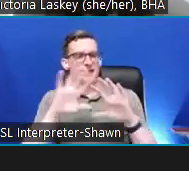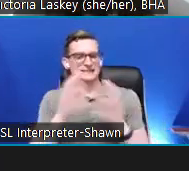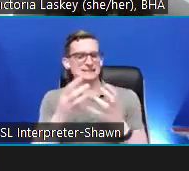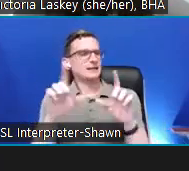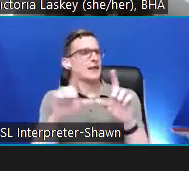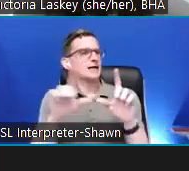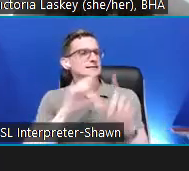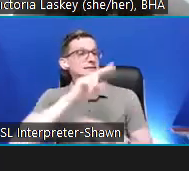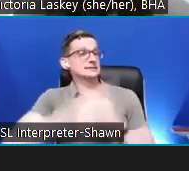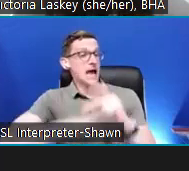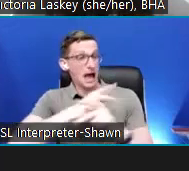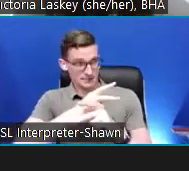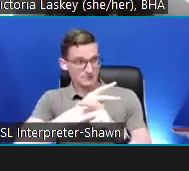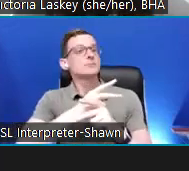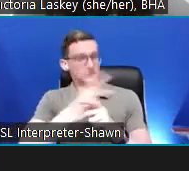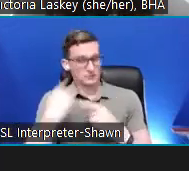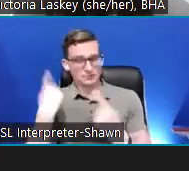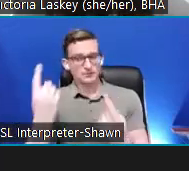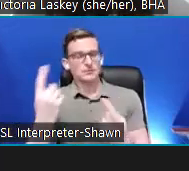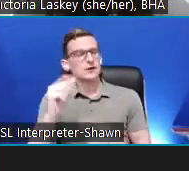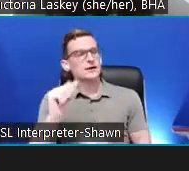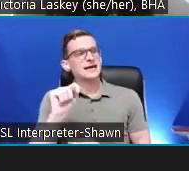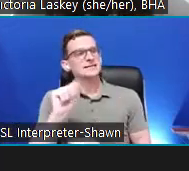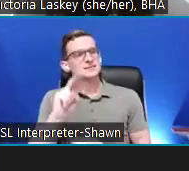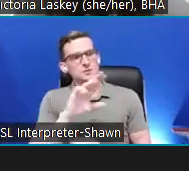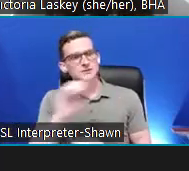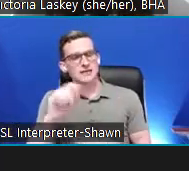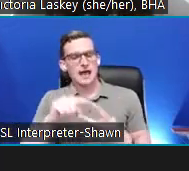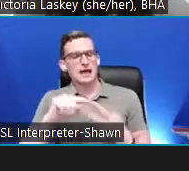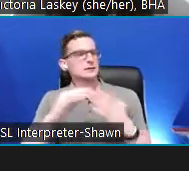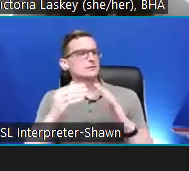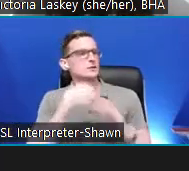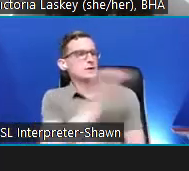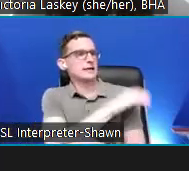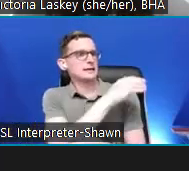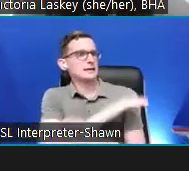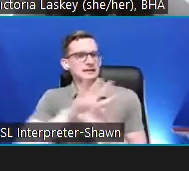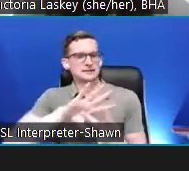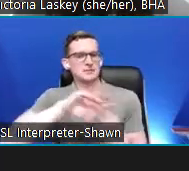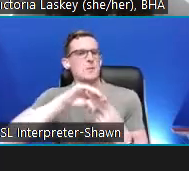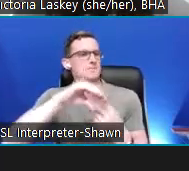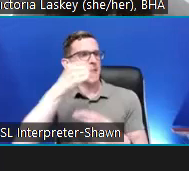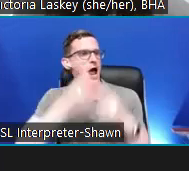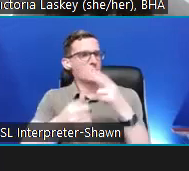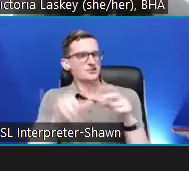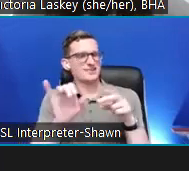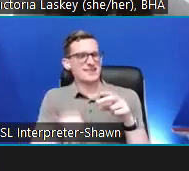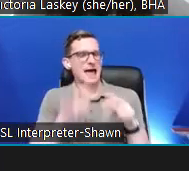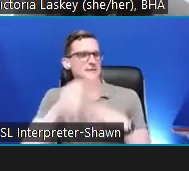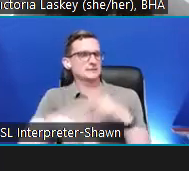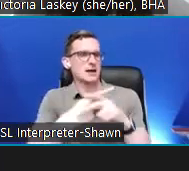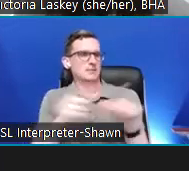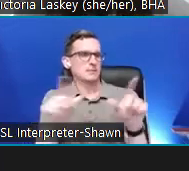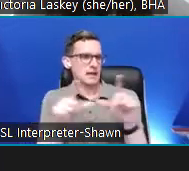ATUs and community clinics were subsumed into that license type. So now community clinics have